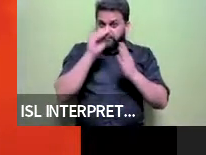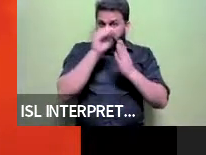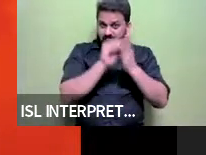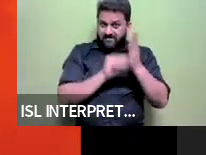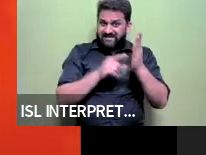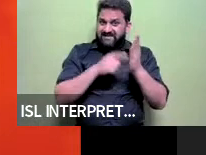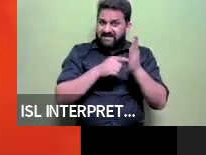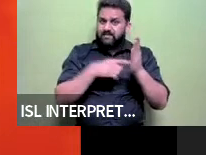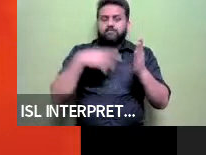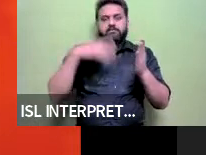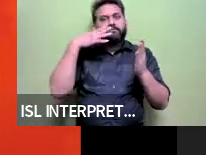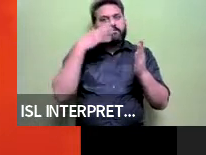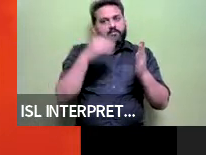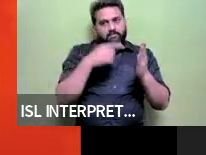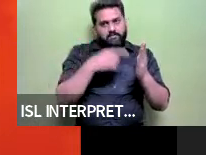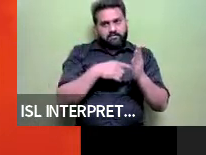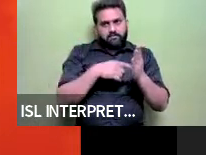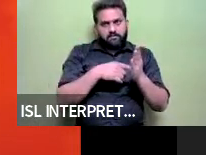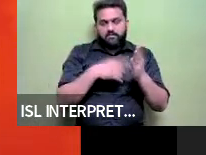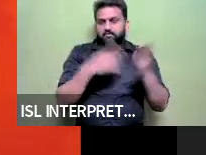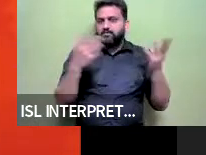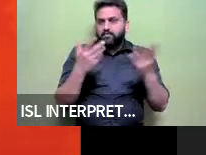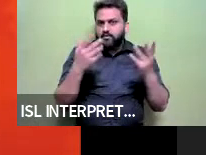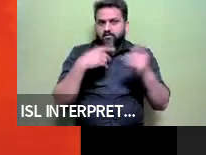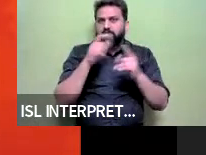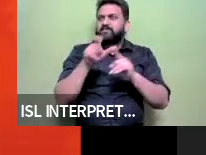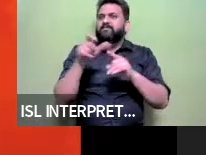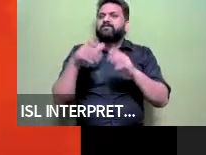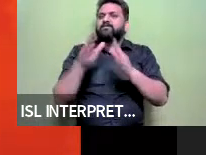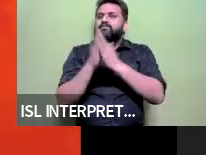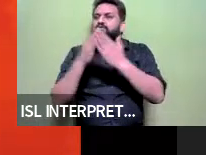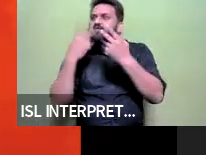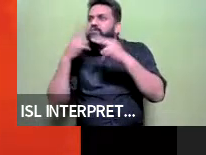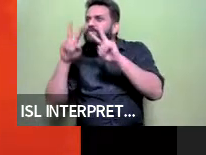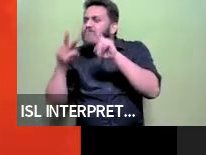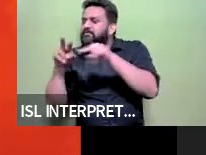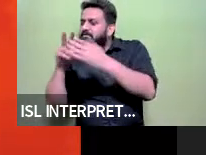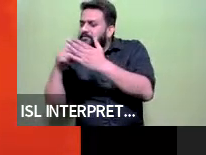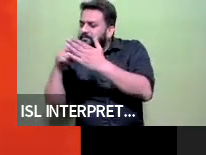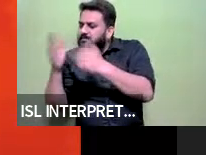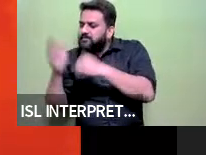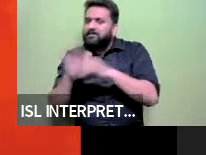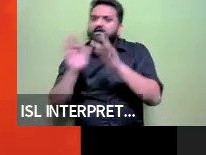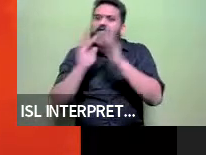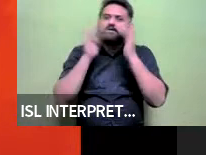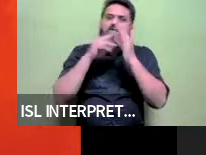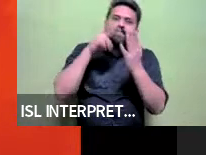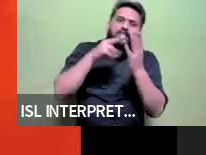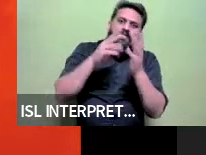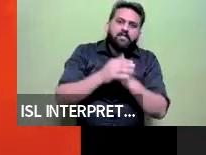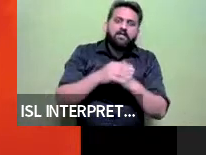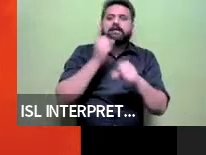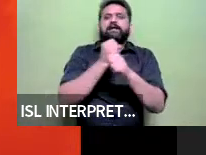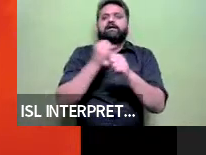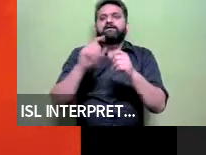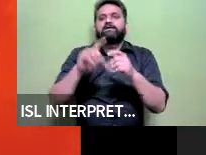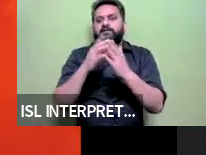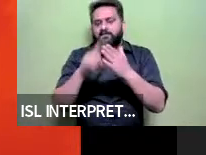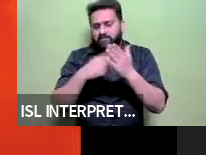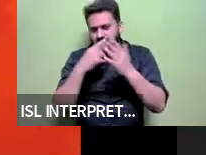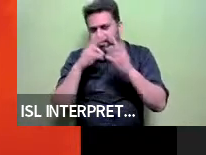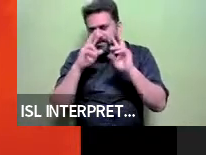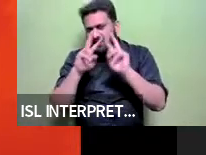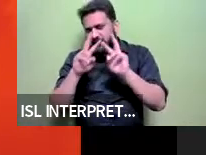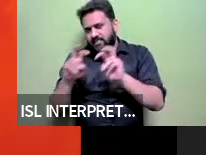very, very important because people read the books, blogs, and all those things, journals. But you have to go and read